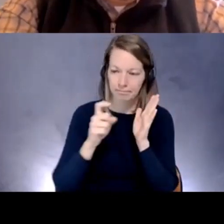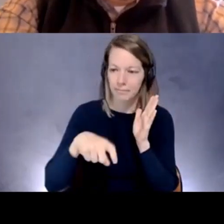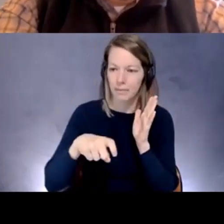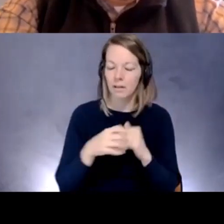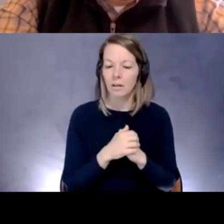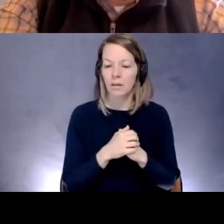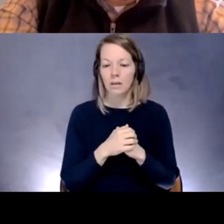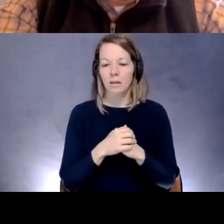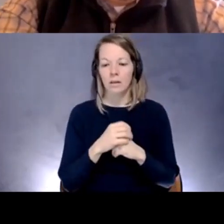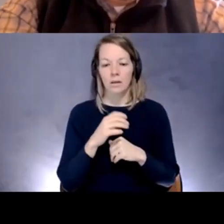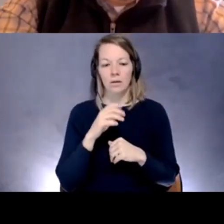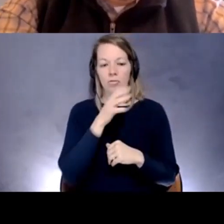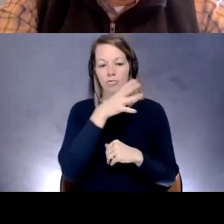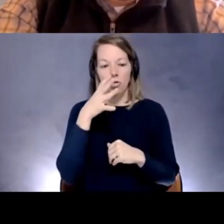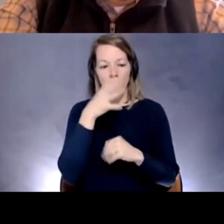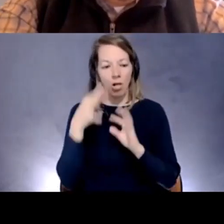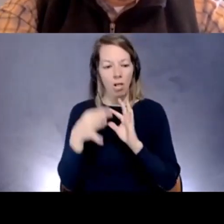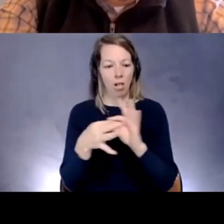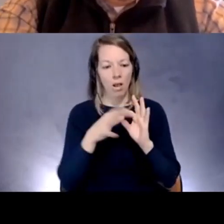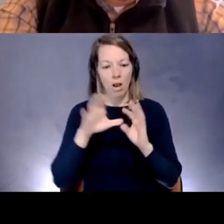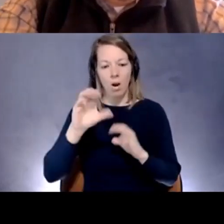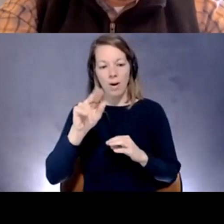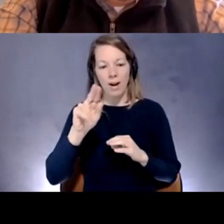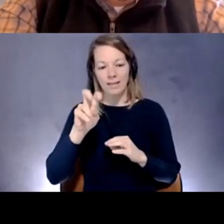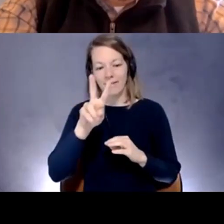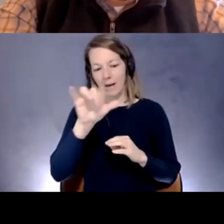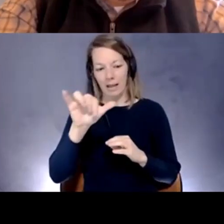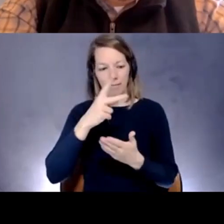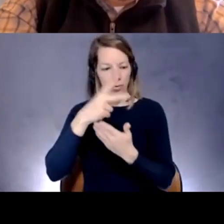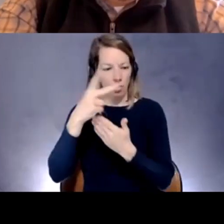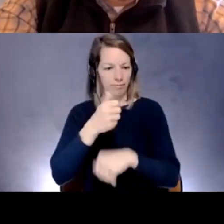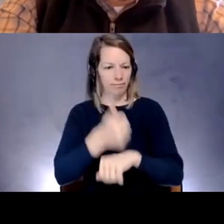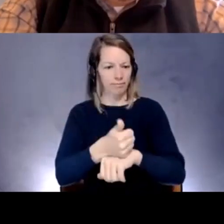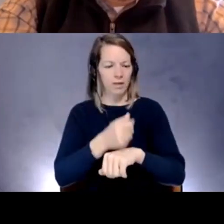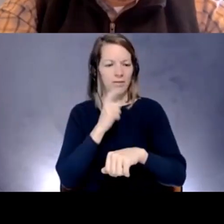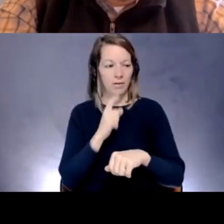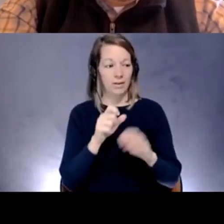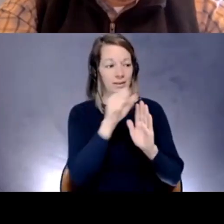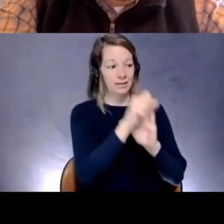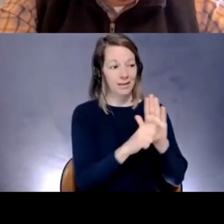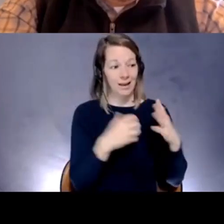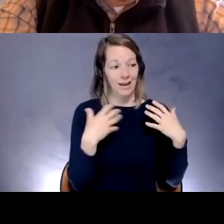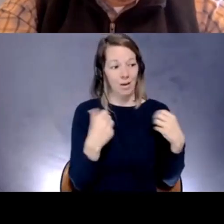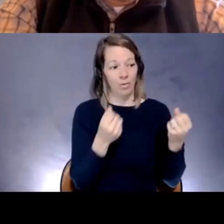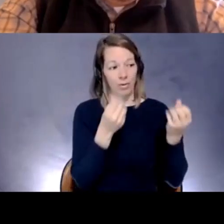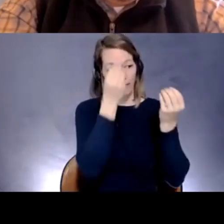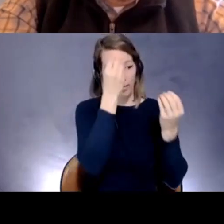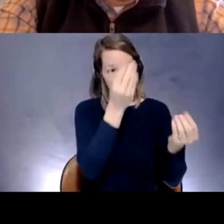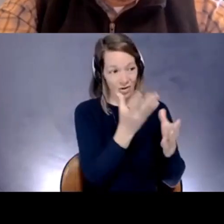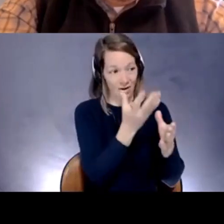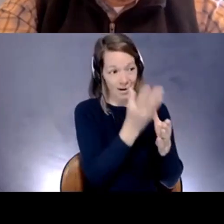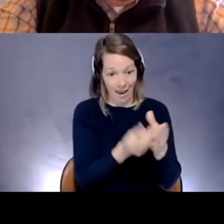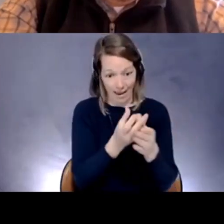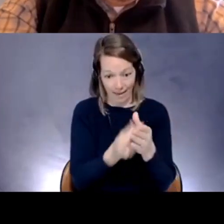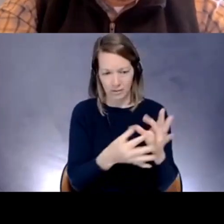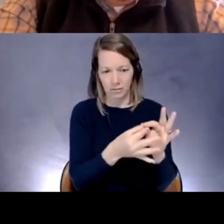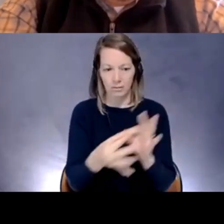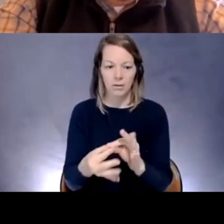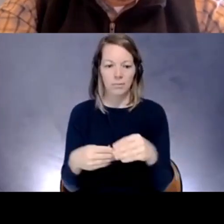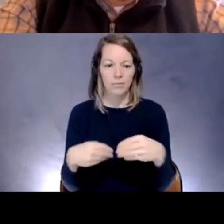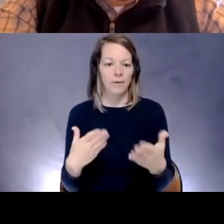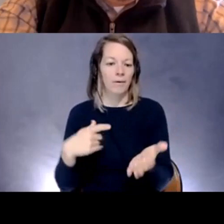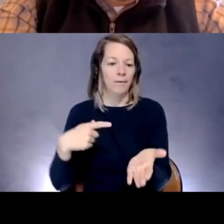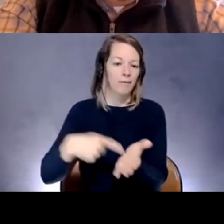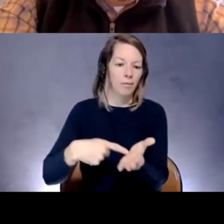Rural Connectivity Program to address gaps in the State Health Information Exchange Network by providing affordable